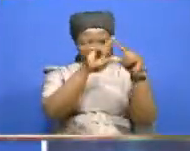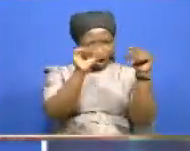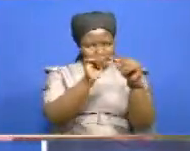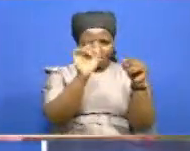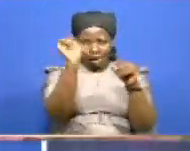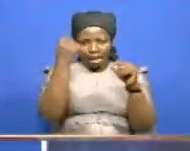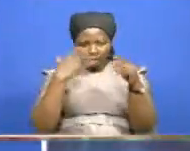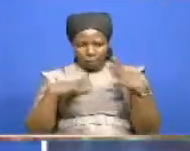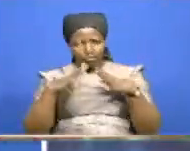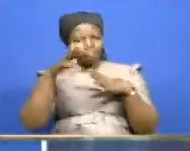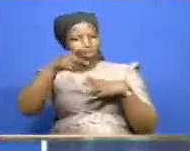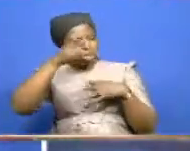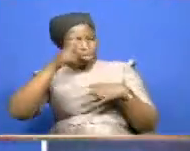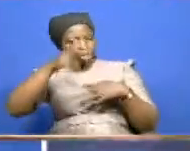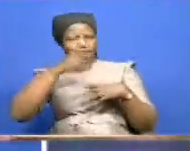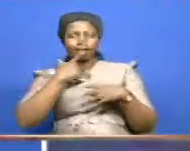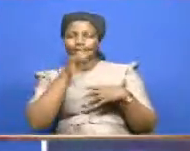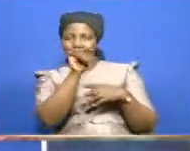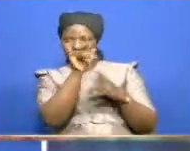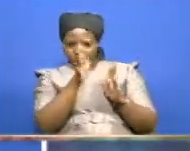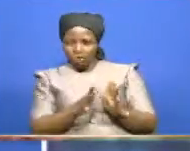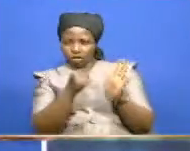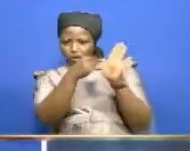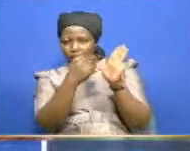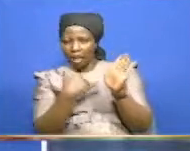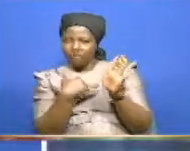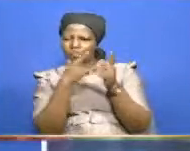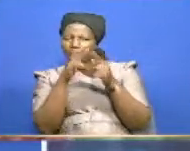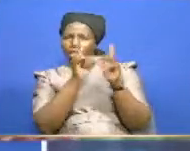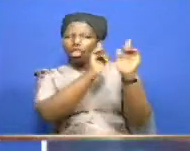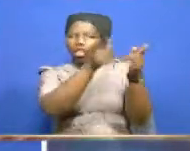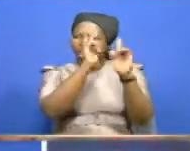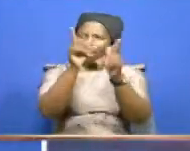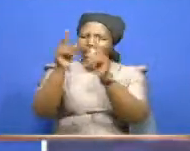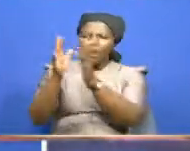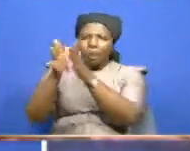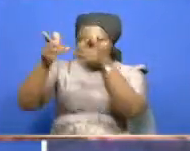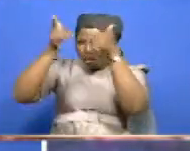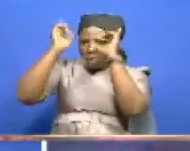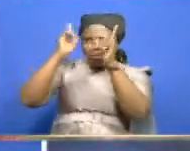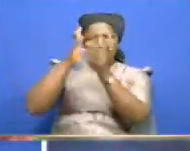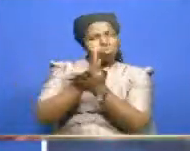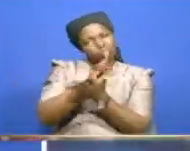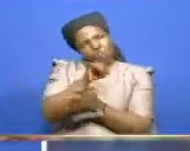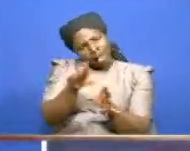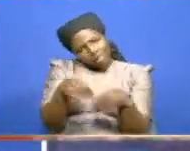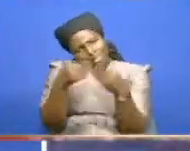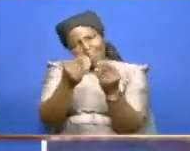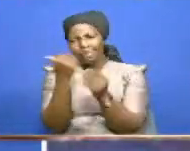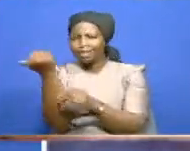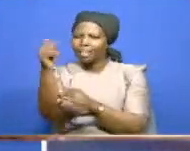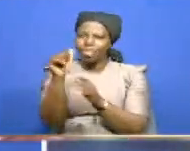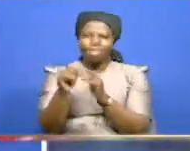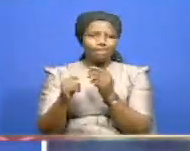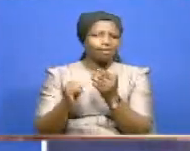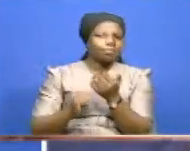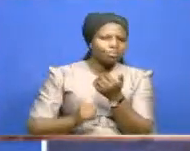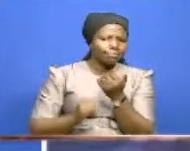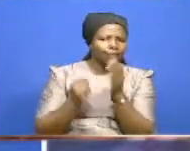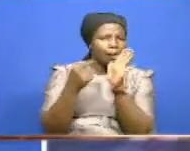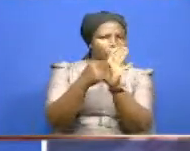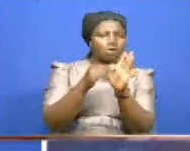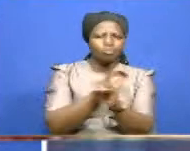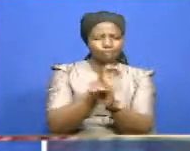point. Huyu ametoa point. Lakini hiyo ya kukibia na maroli hakuna point unatoa. Na hiyo tukiwa wazee